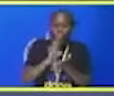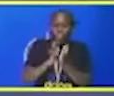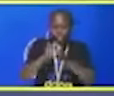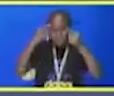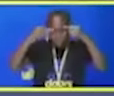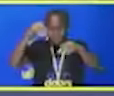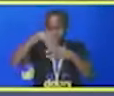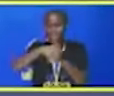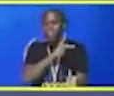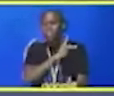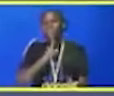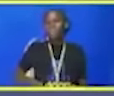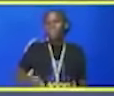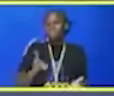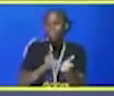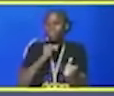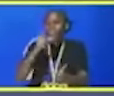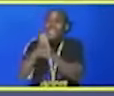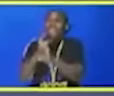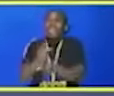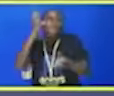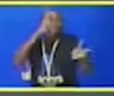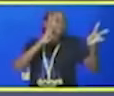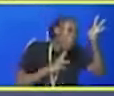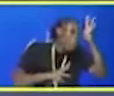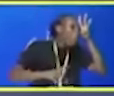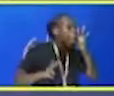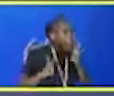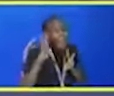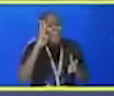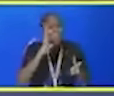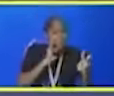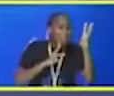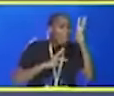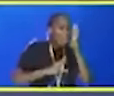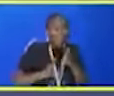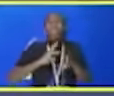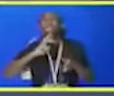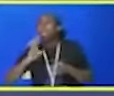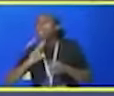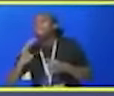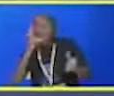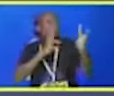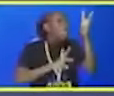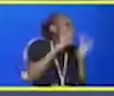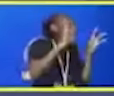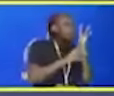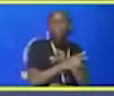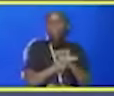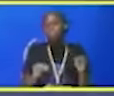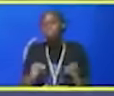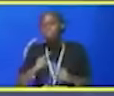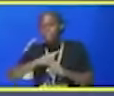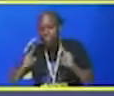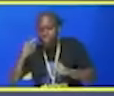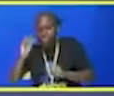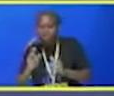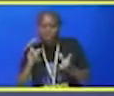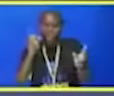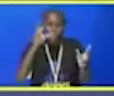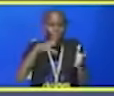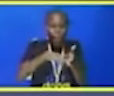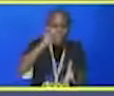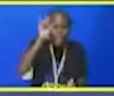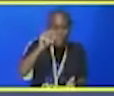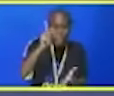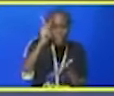rather than just crying and rolling up and down, find out the pattern that has been allocated to be a blessed man. And